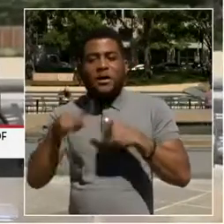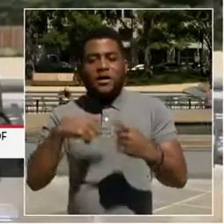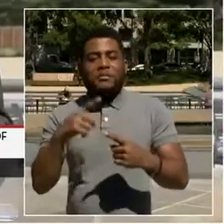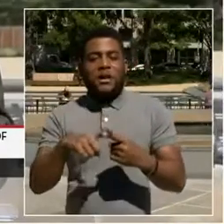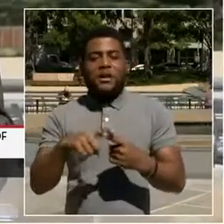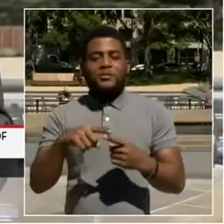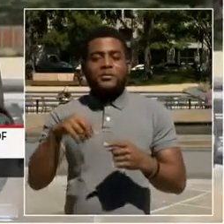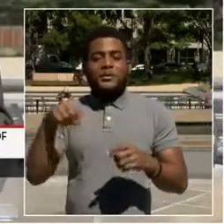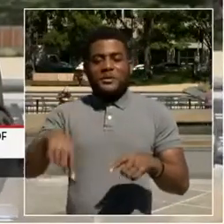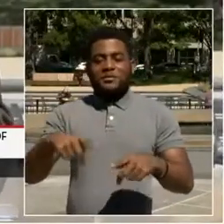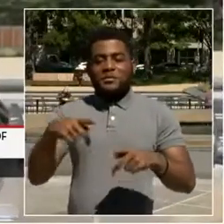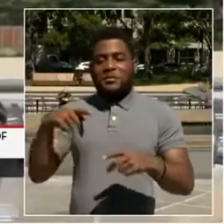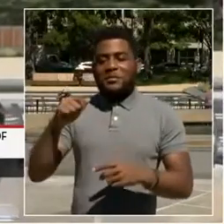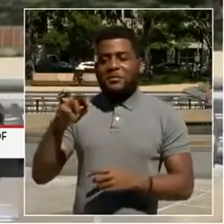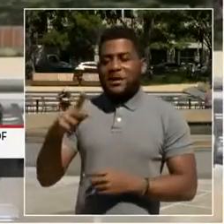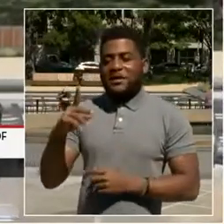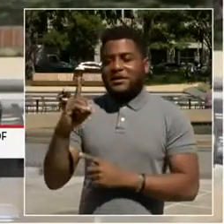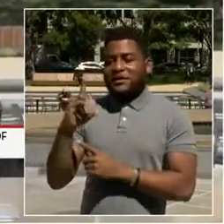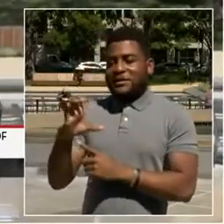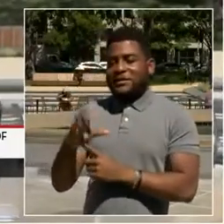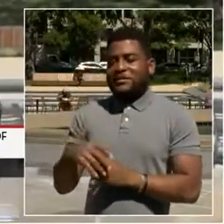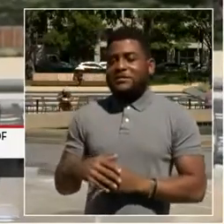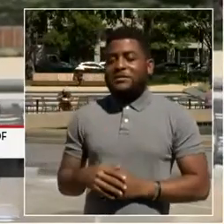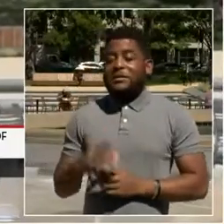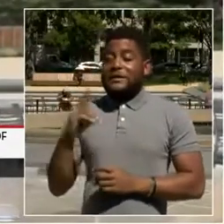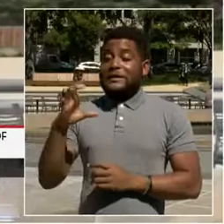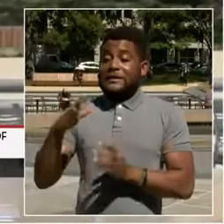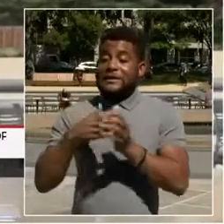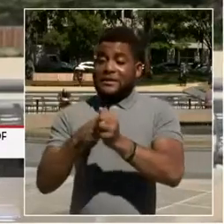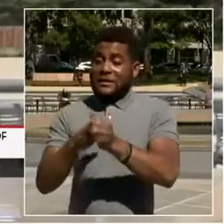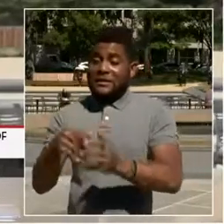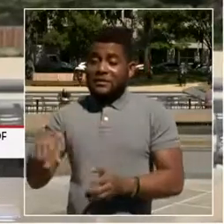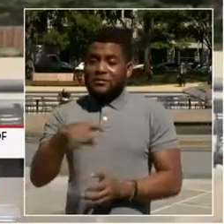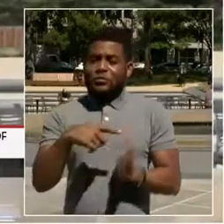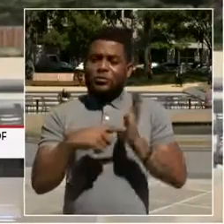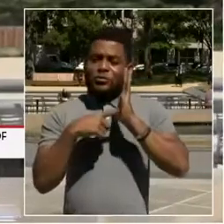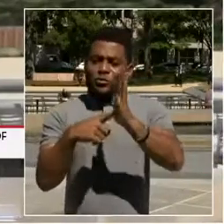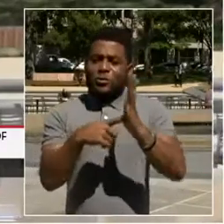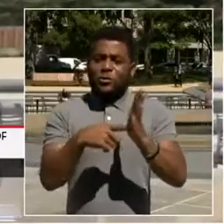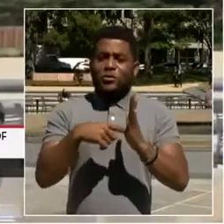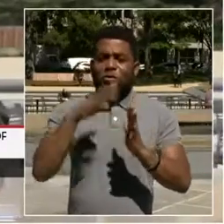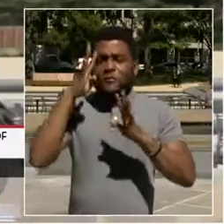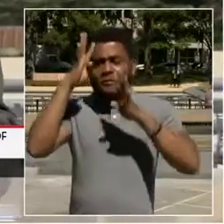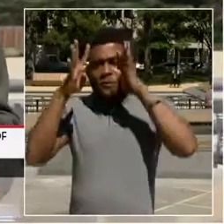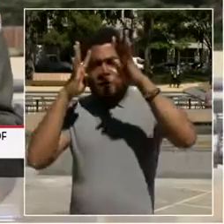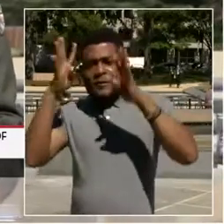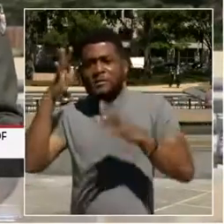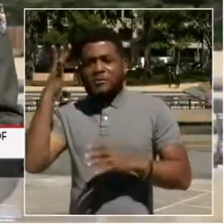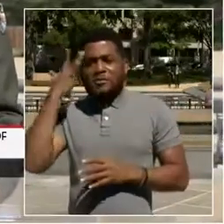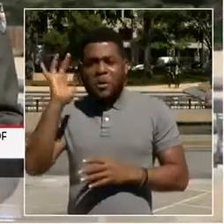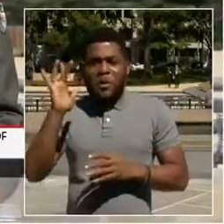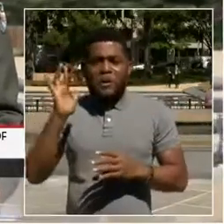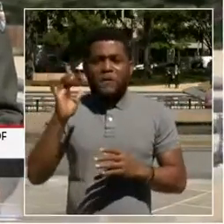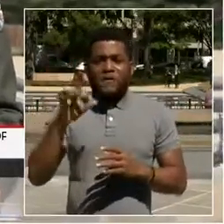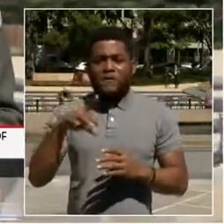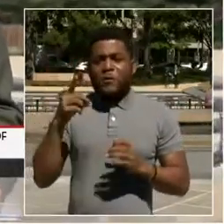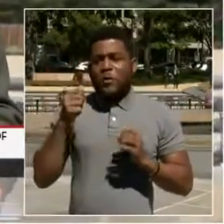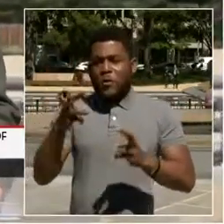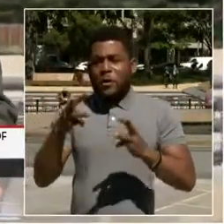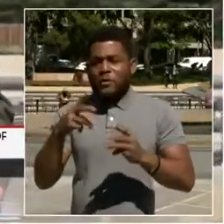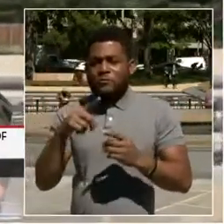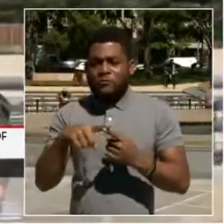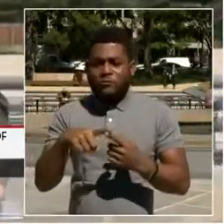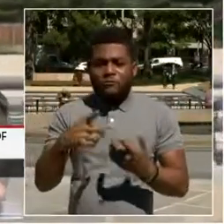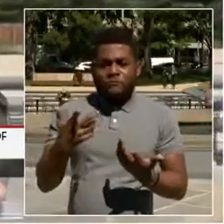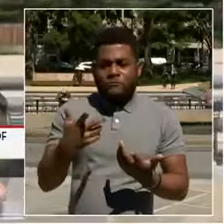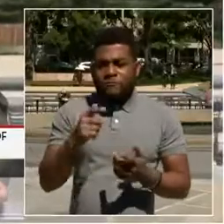space. So what you see today is a testament to the creativity, focus, and honestly the willpower of these partners over the last 10